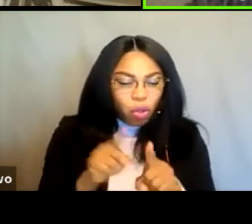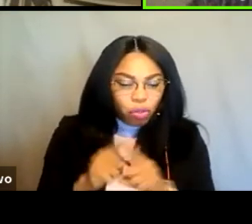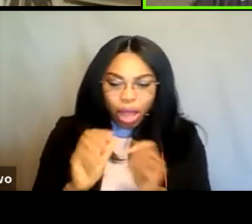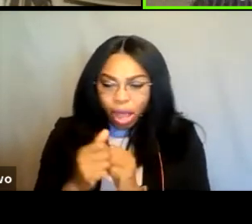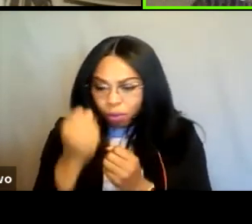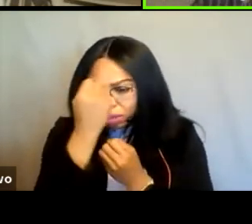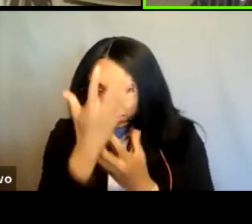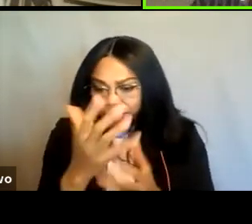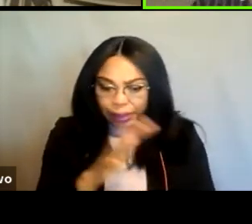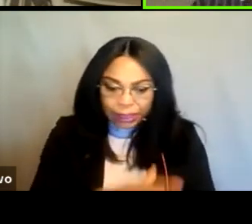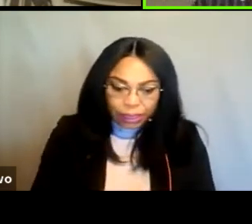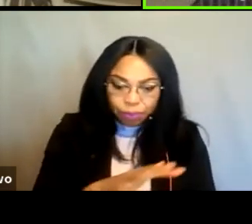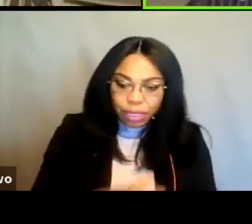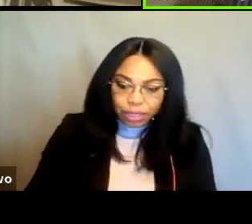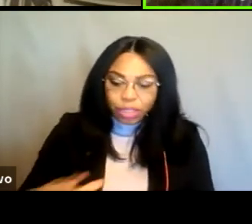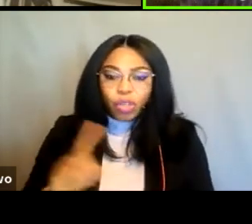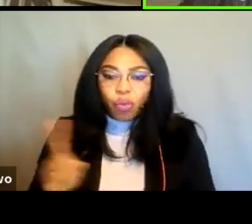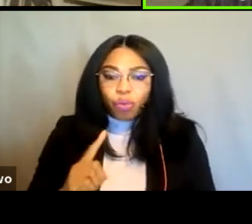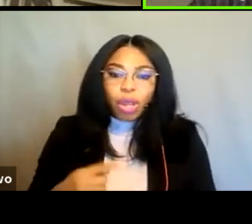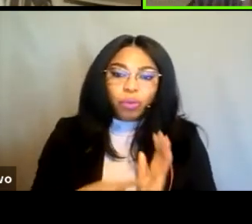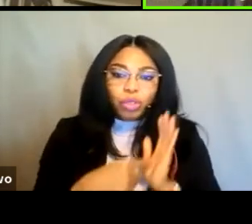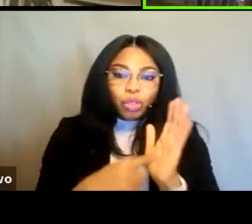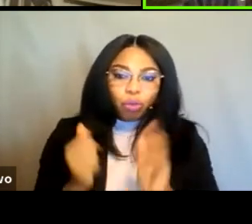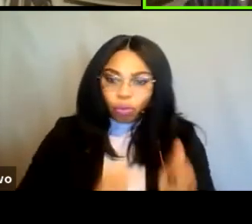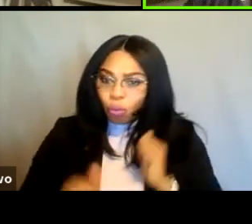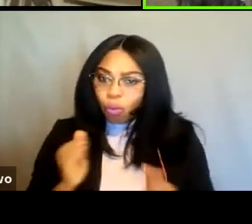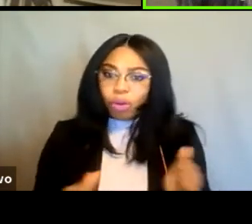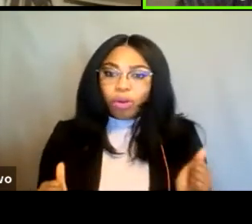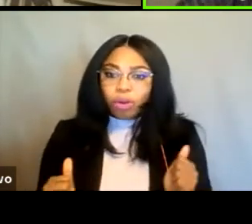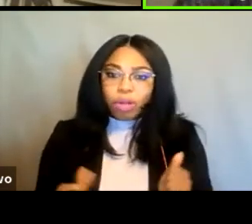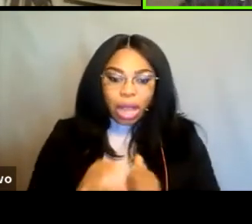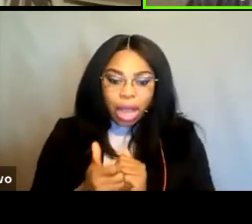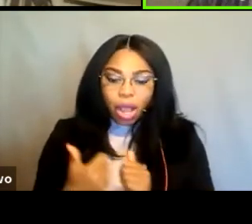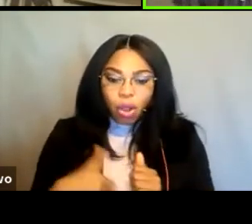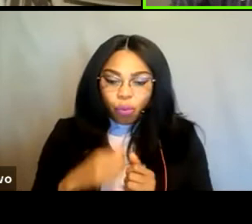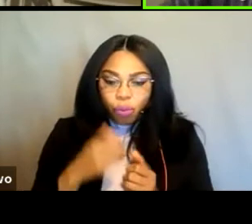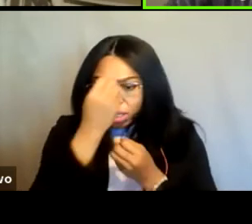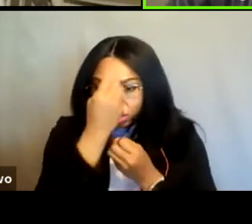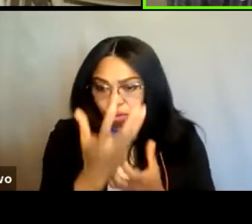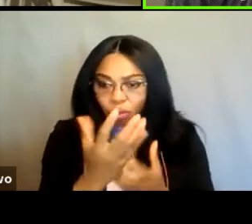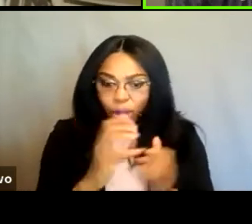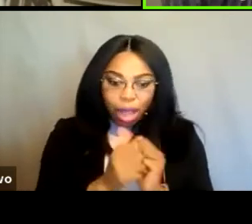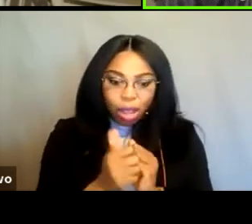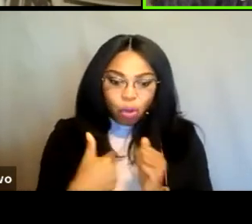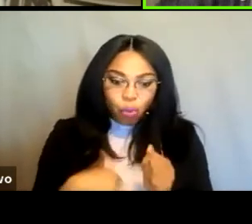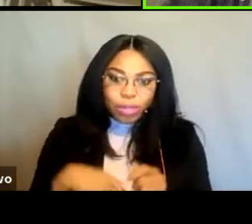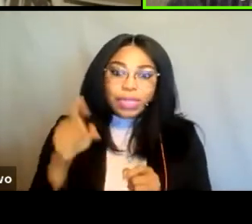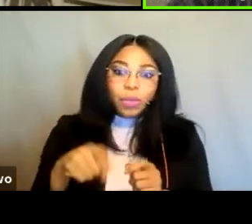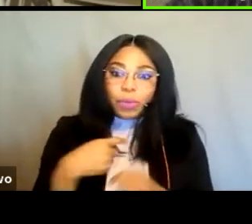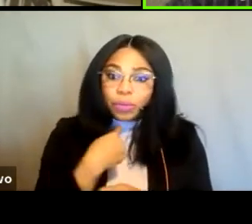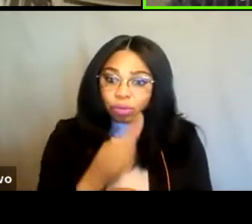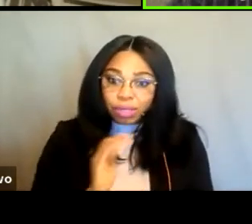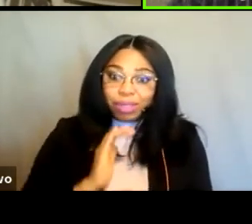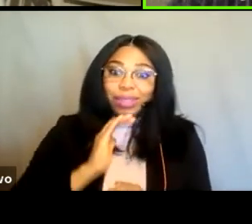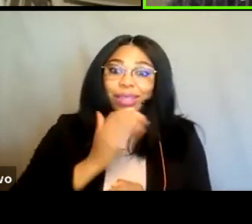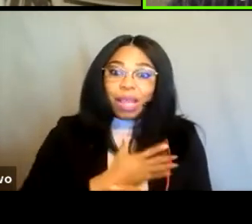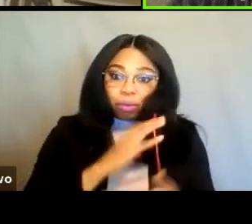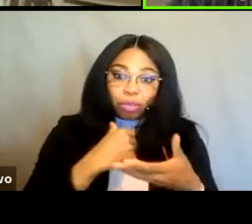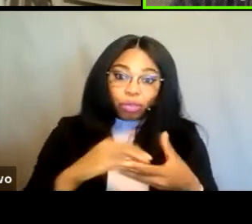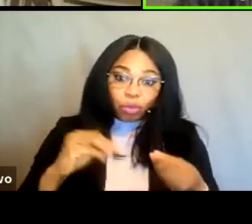decolonize the spaces where the works get seen? How do we decolonize how we're supposed to tell our